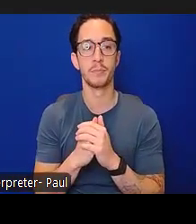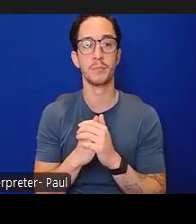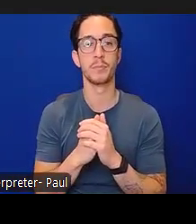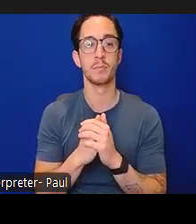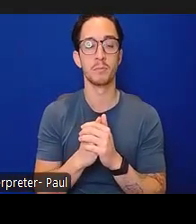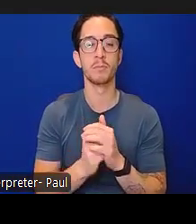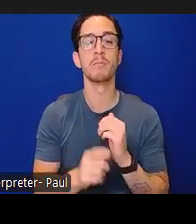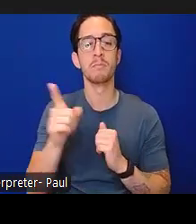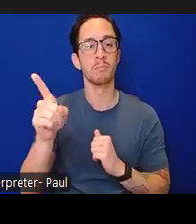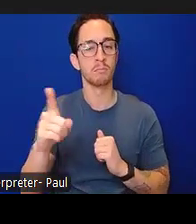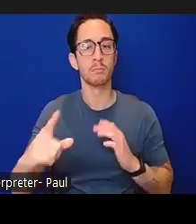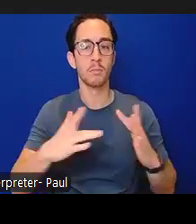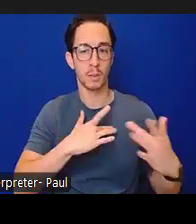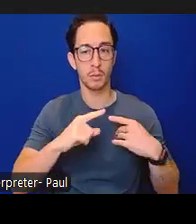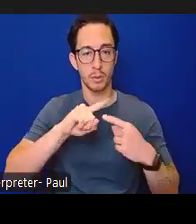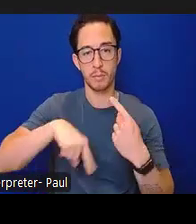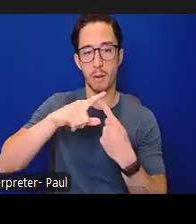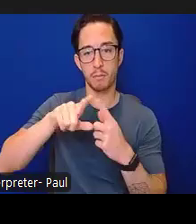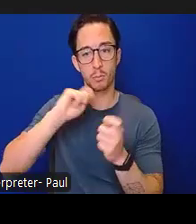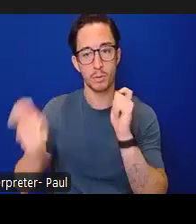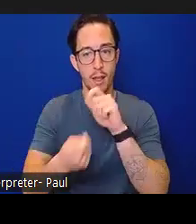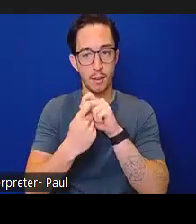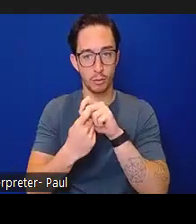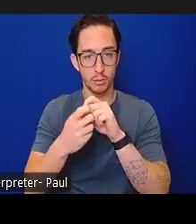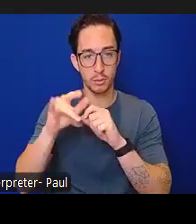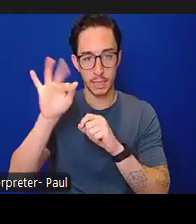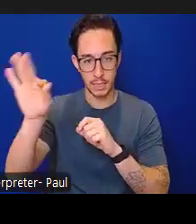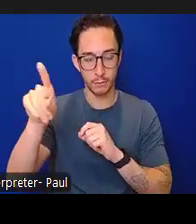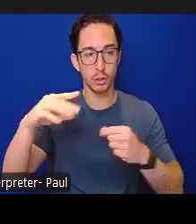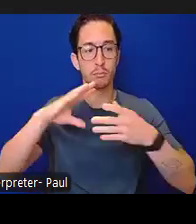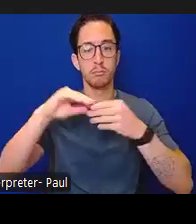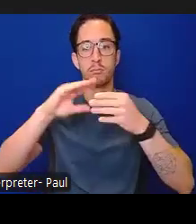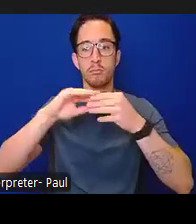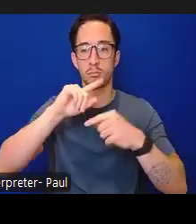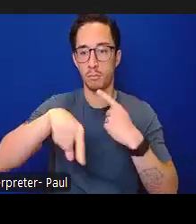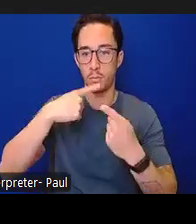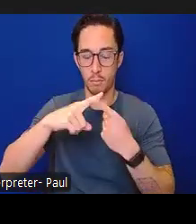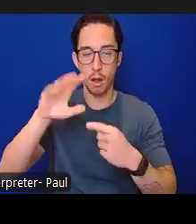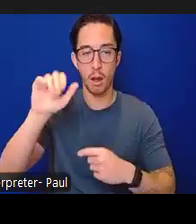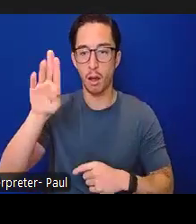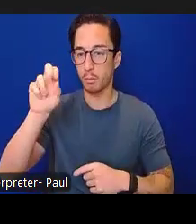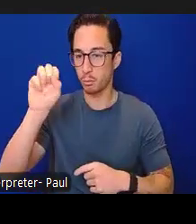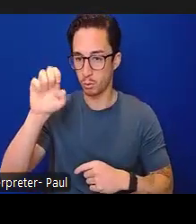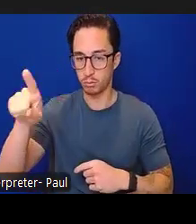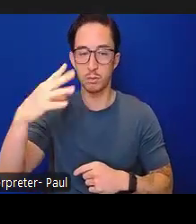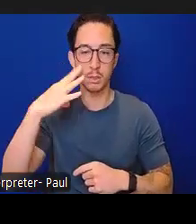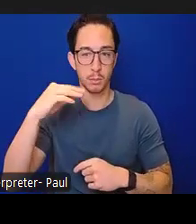She's also concerned about retaliation if she speaks out about the abuse she's experienced while